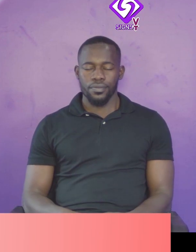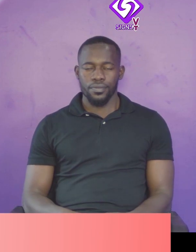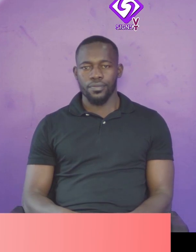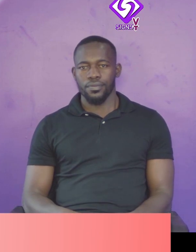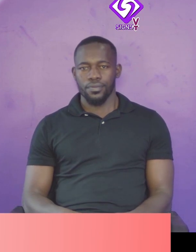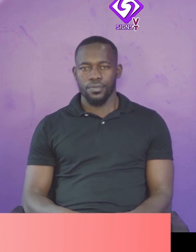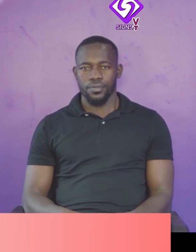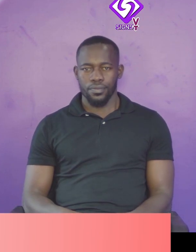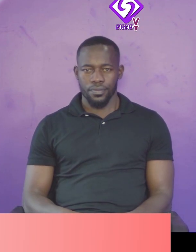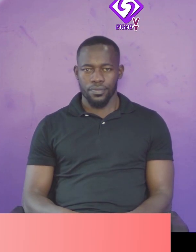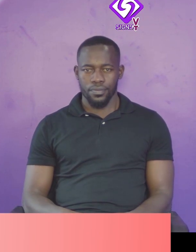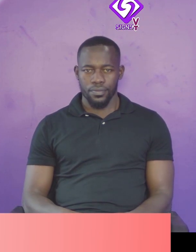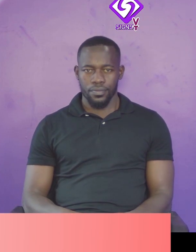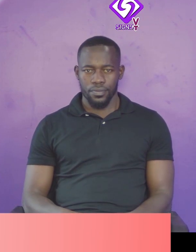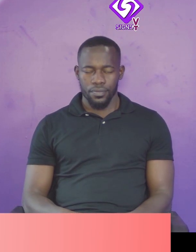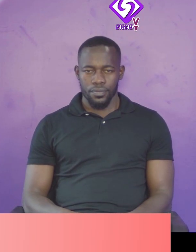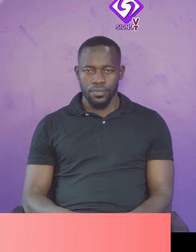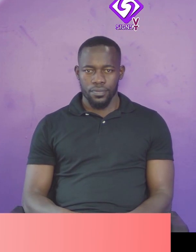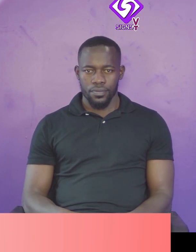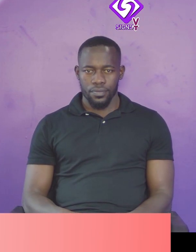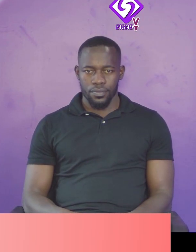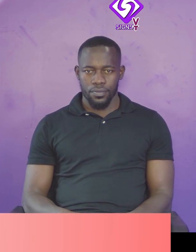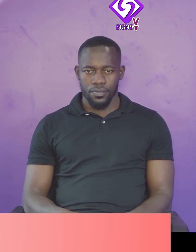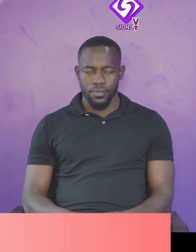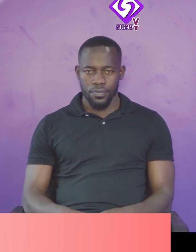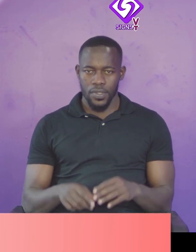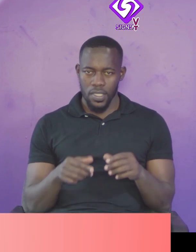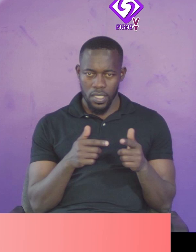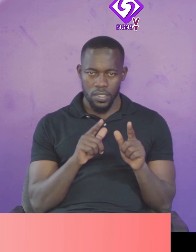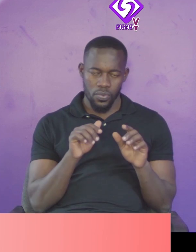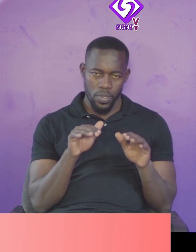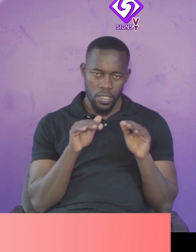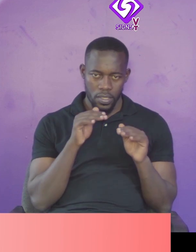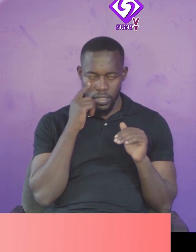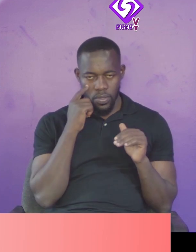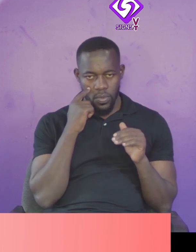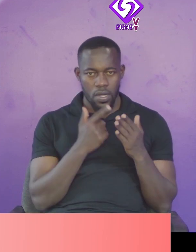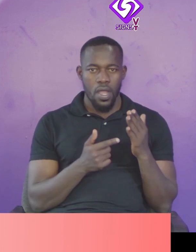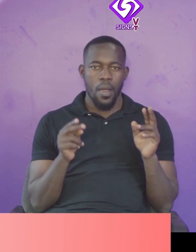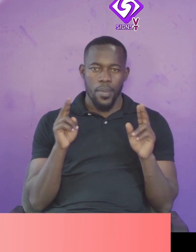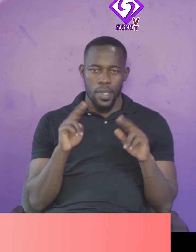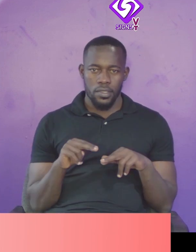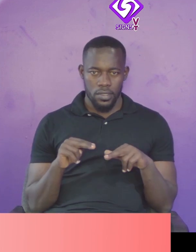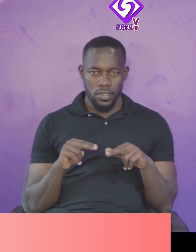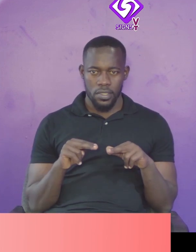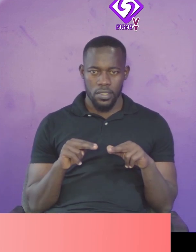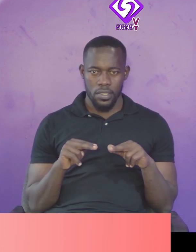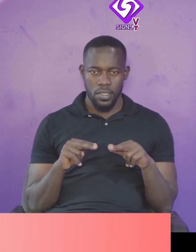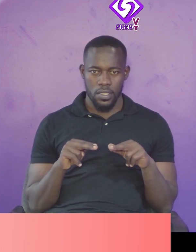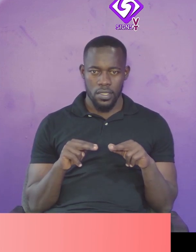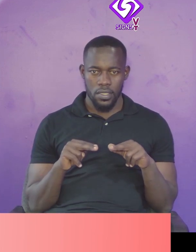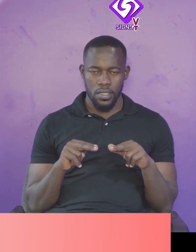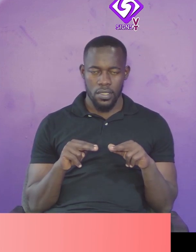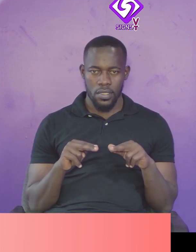let's see what comes in the following matches.